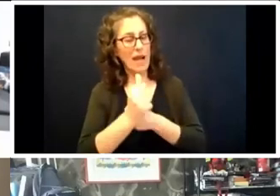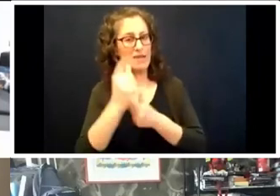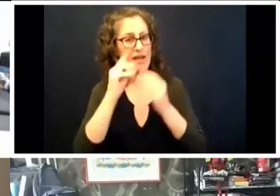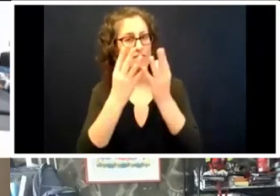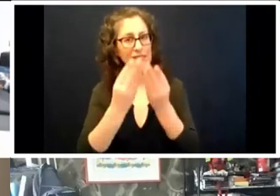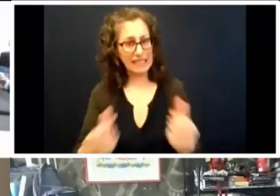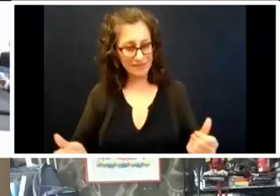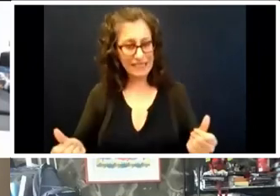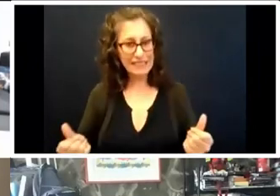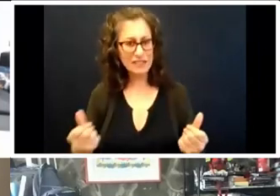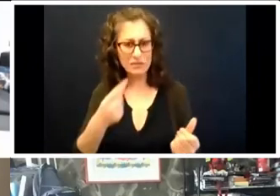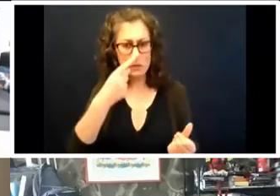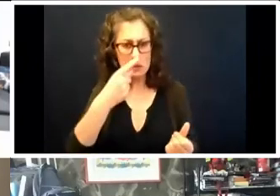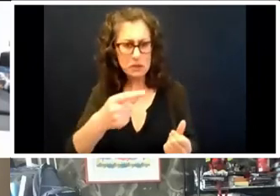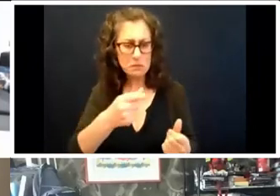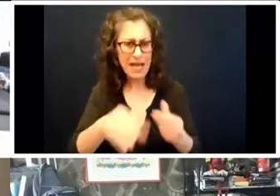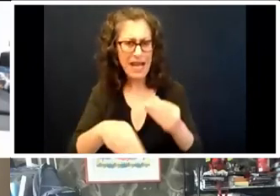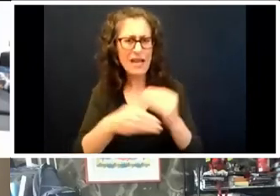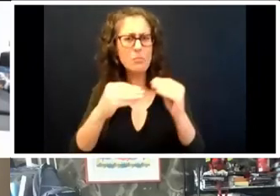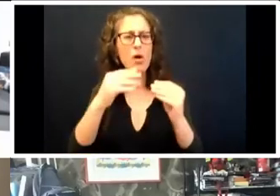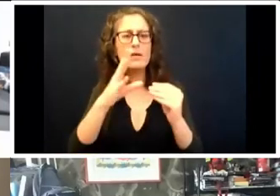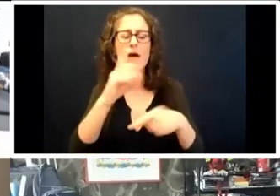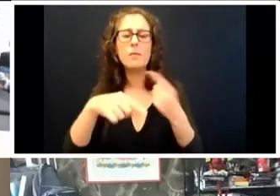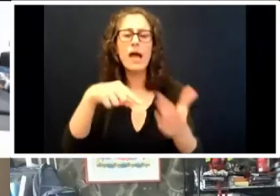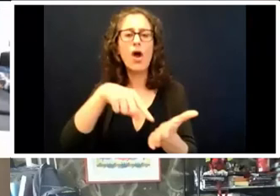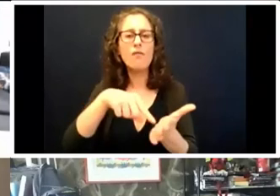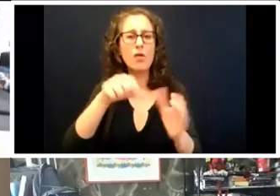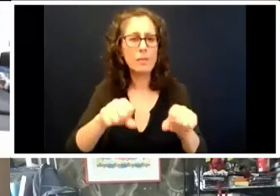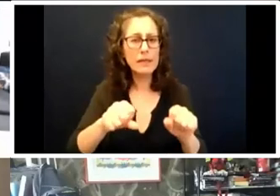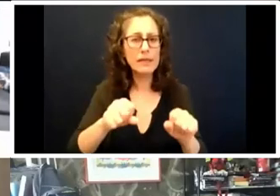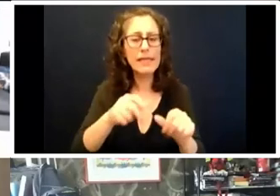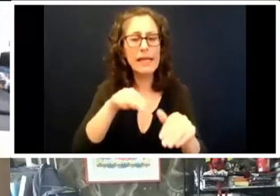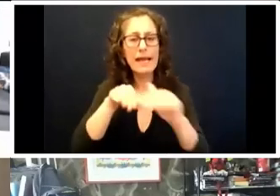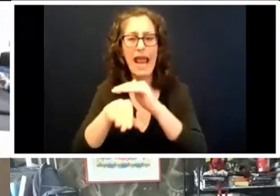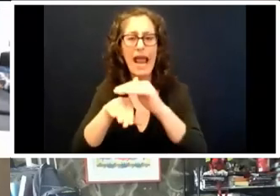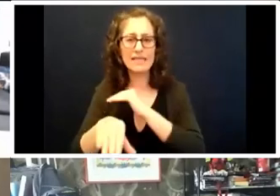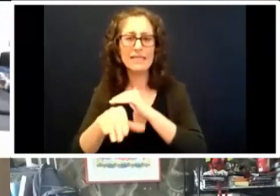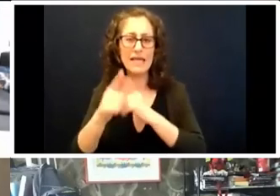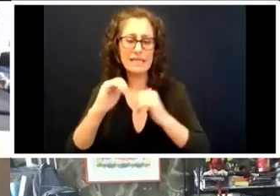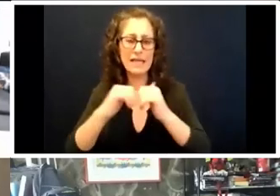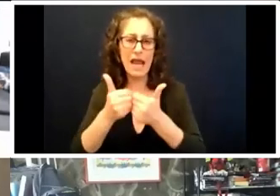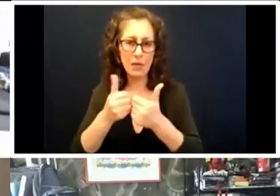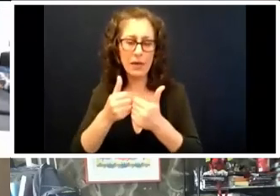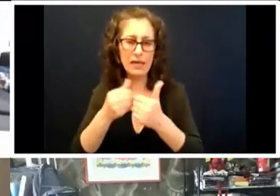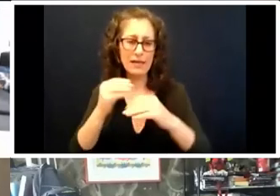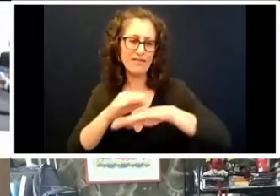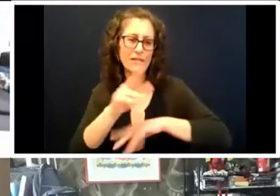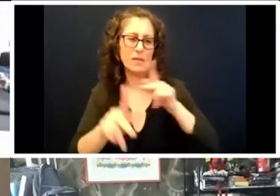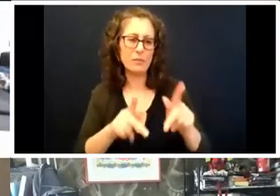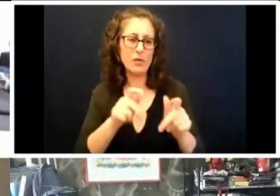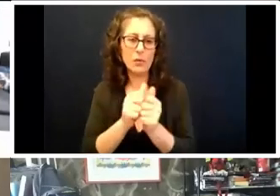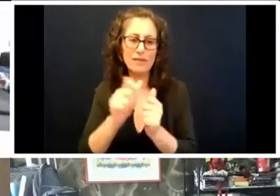say more to affordability, access to healthcare, especially in the ways that it affects people living with